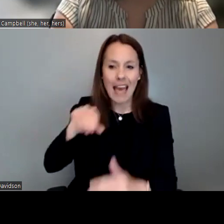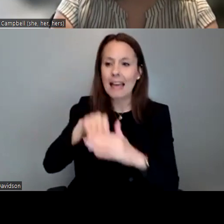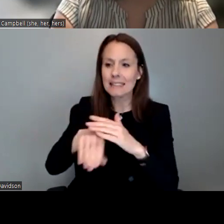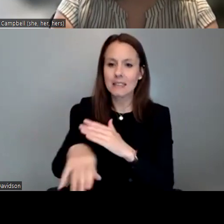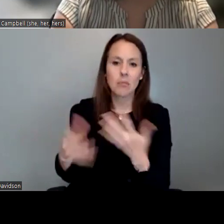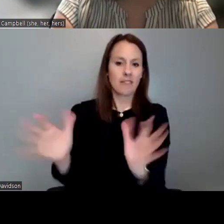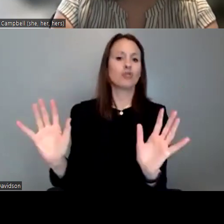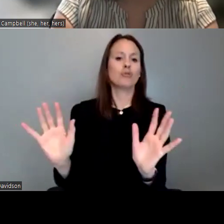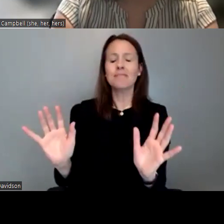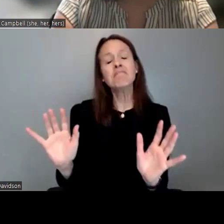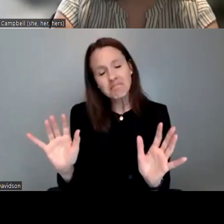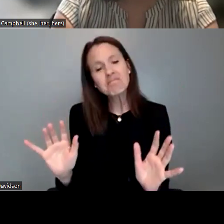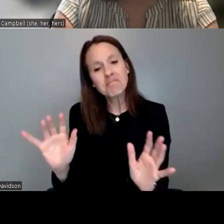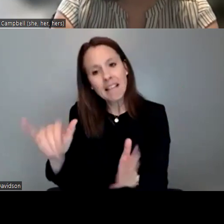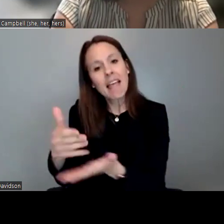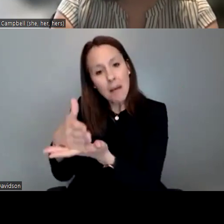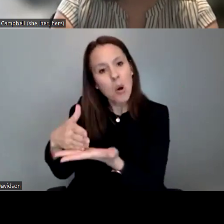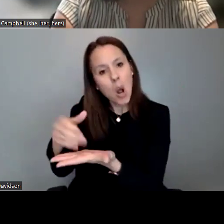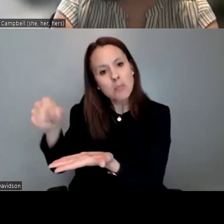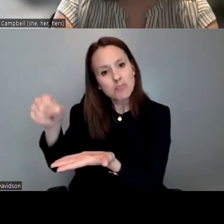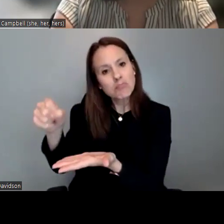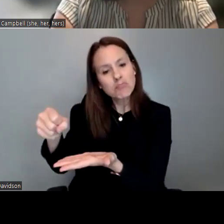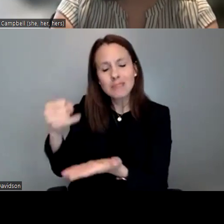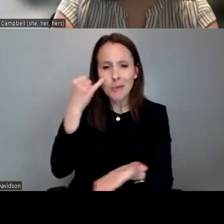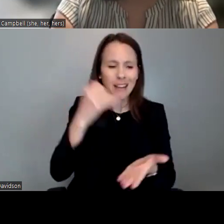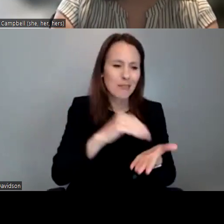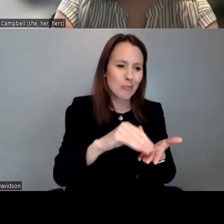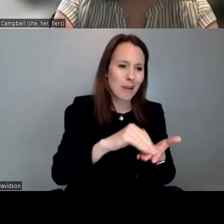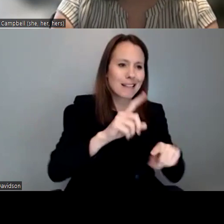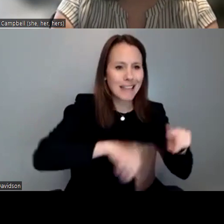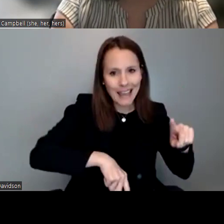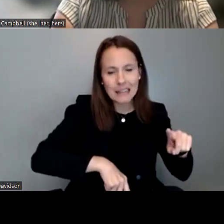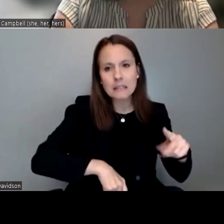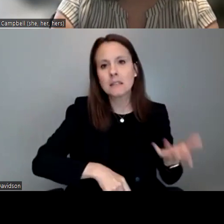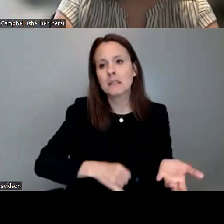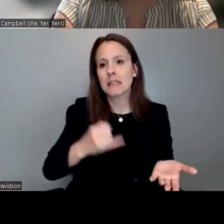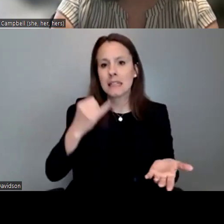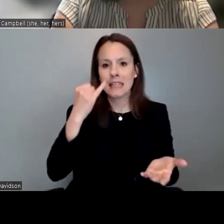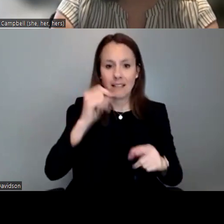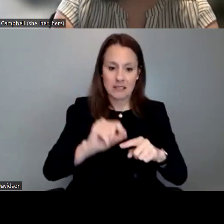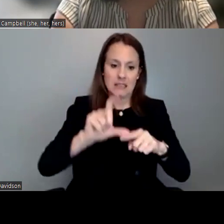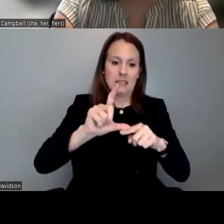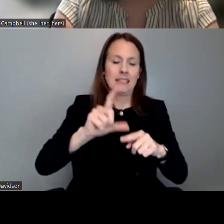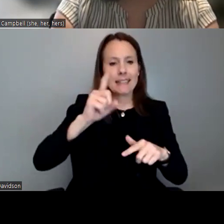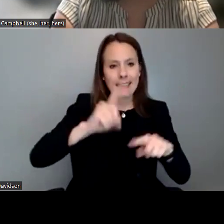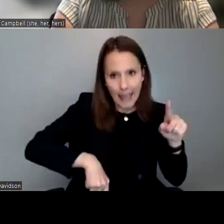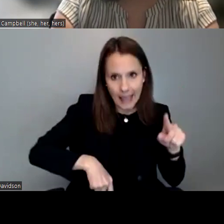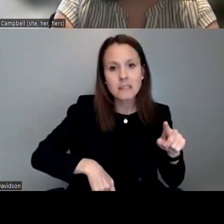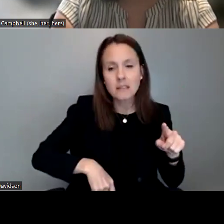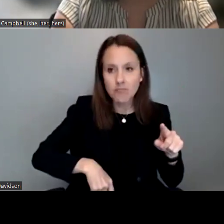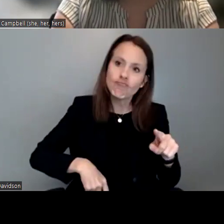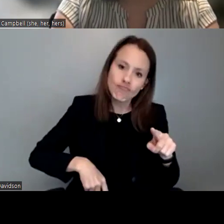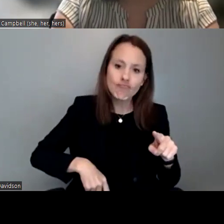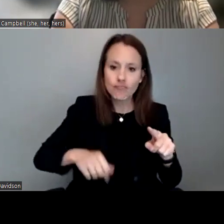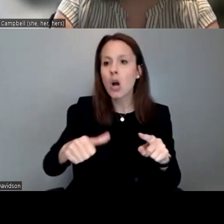the part of accessibility. So if I can't get it in Braille, if we can't receive it in large print, then an alternative